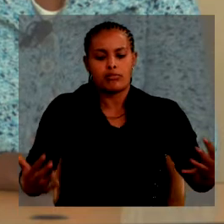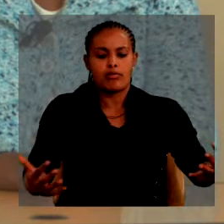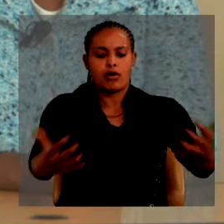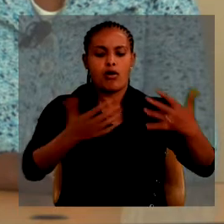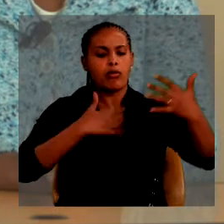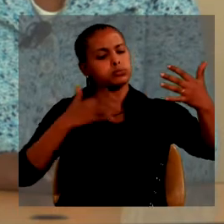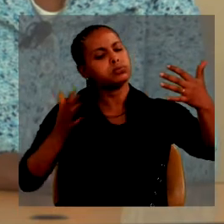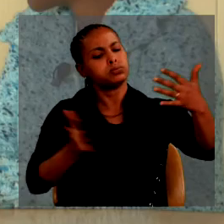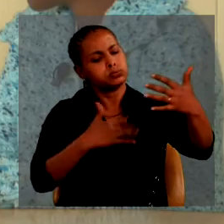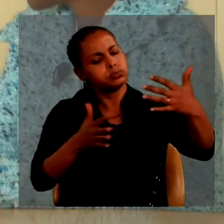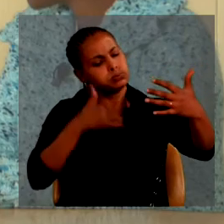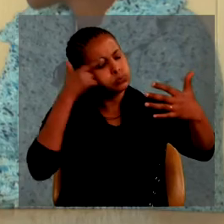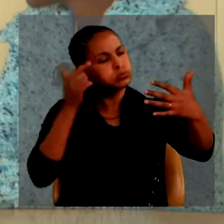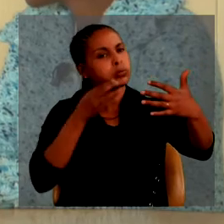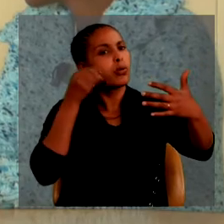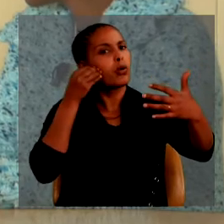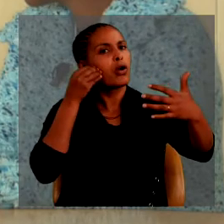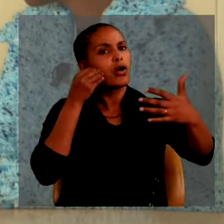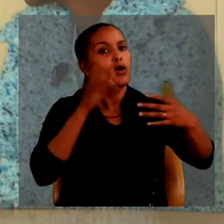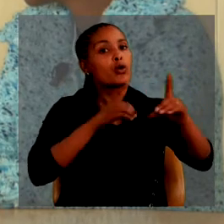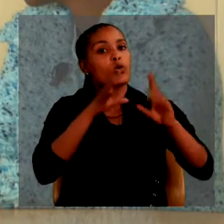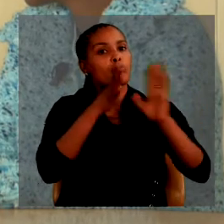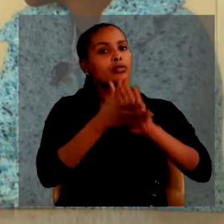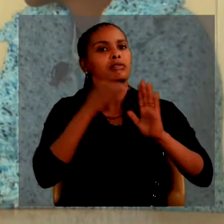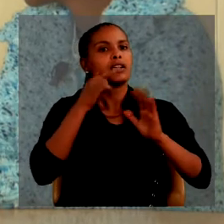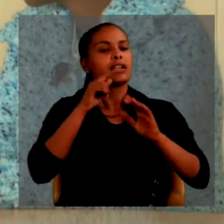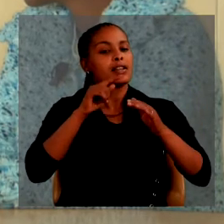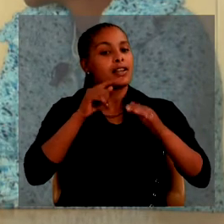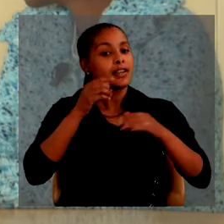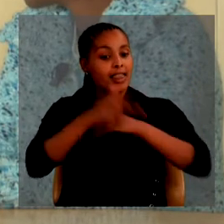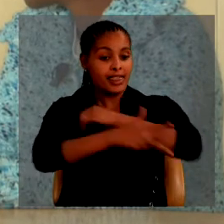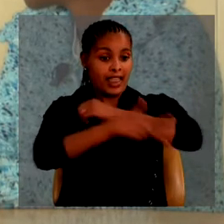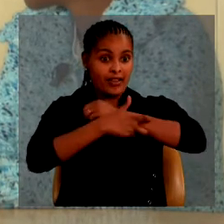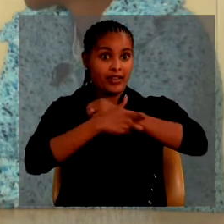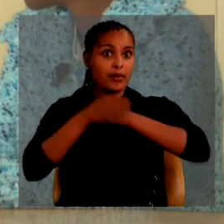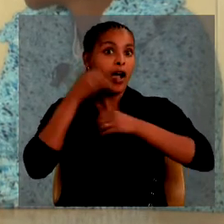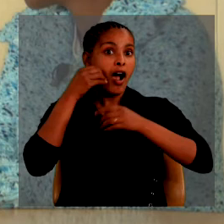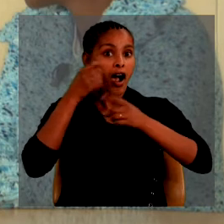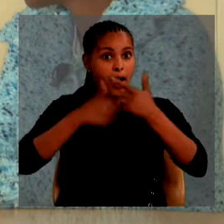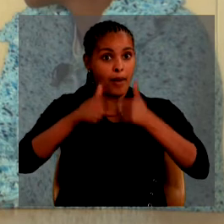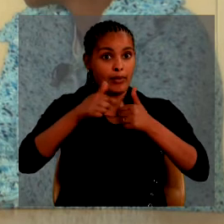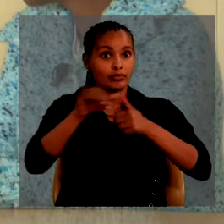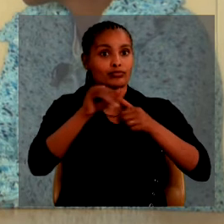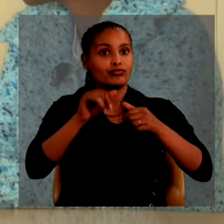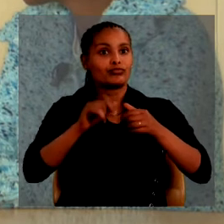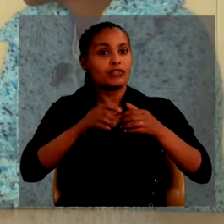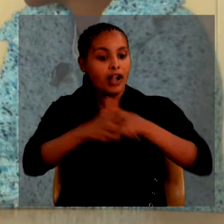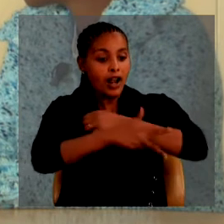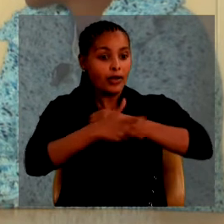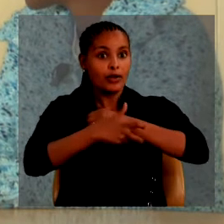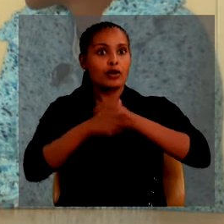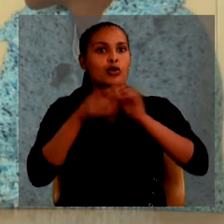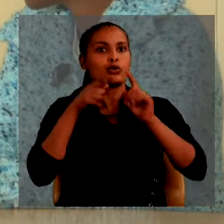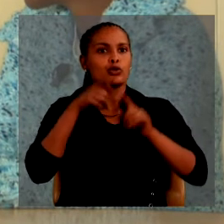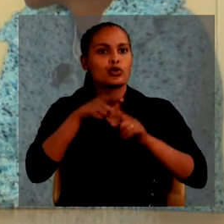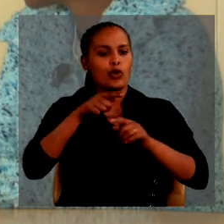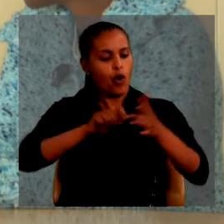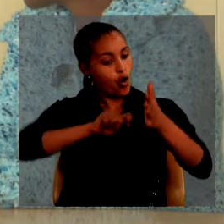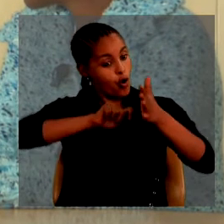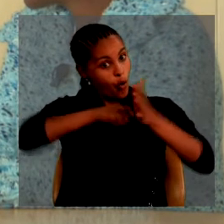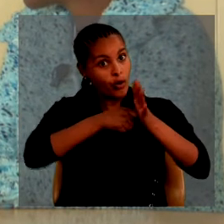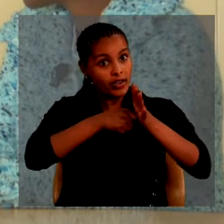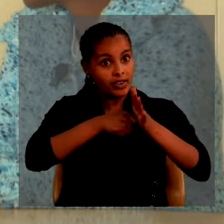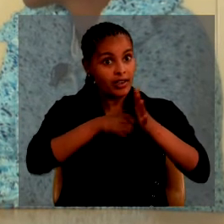charcoal into your house and you don't want the thieves to come into your house and loot you. So you lock